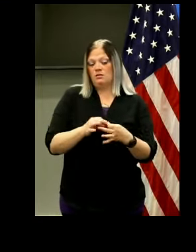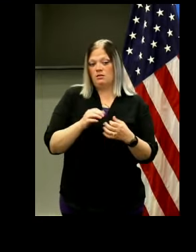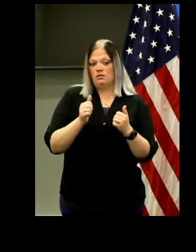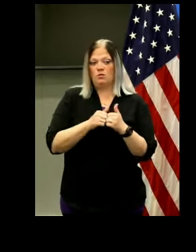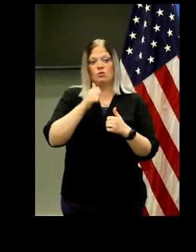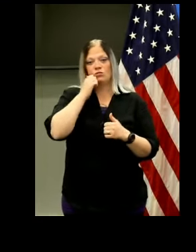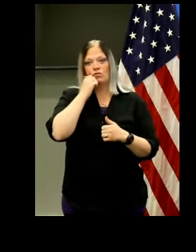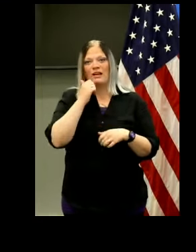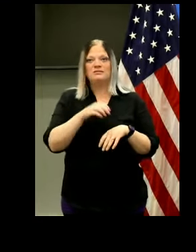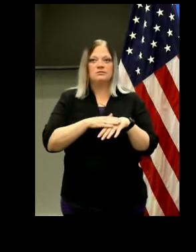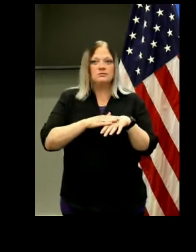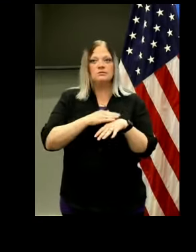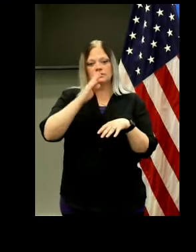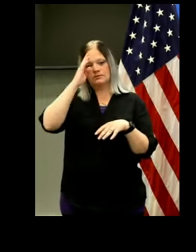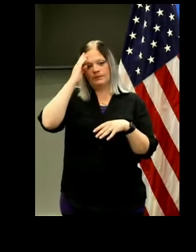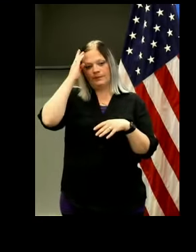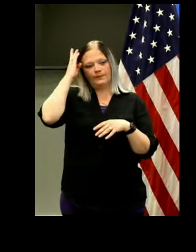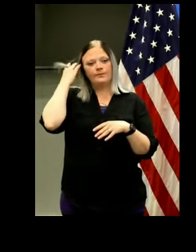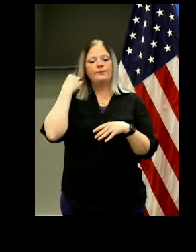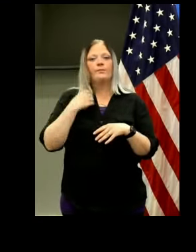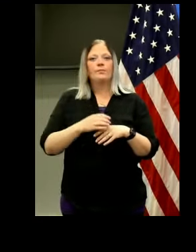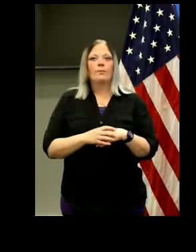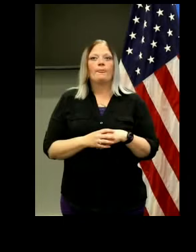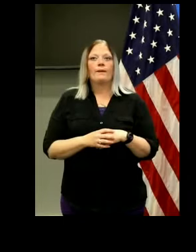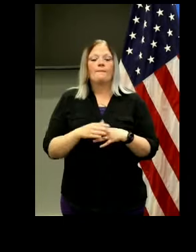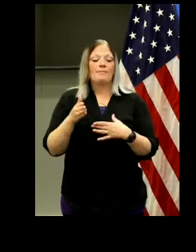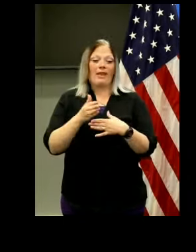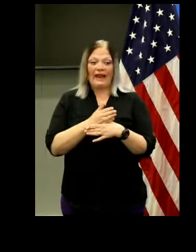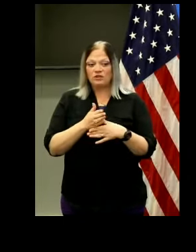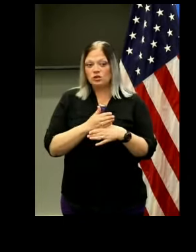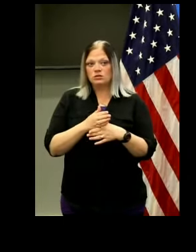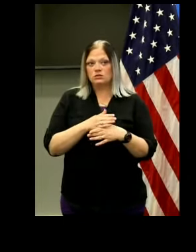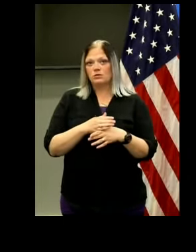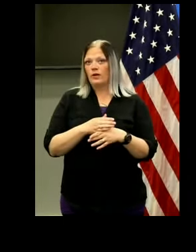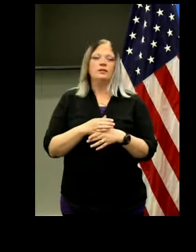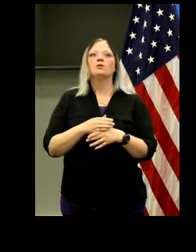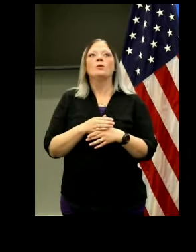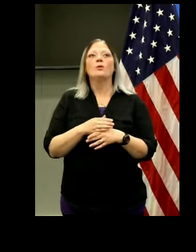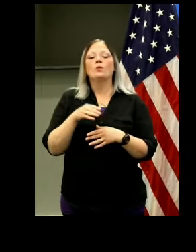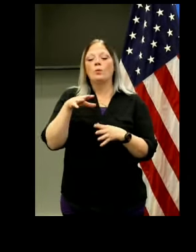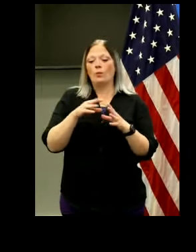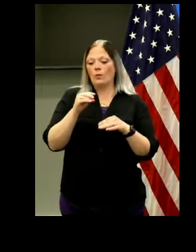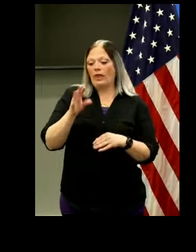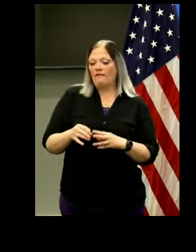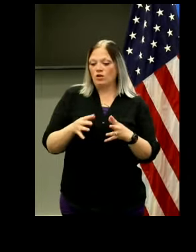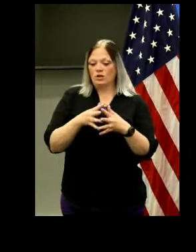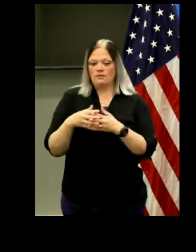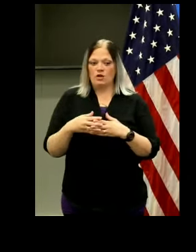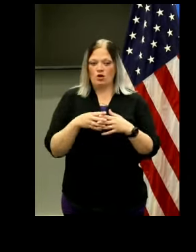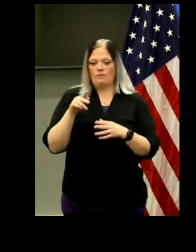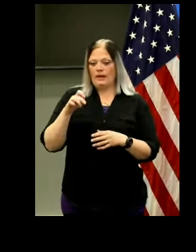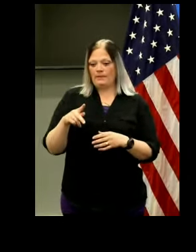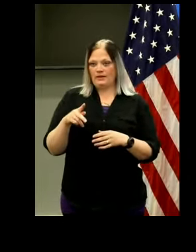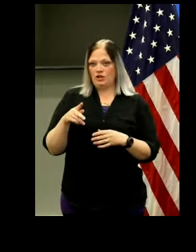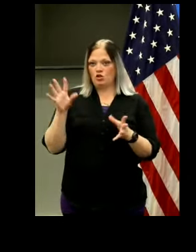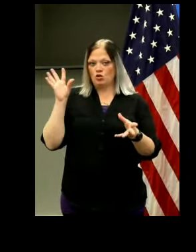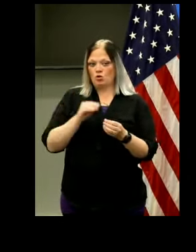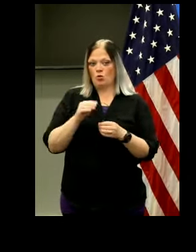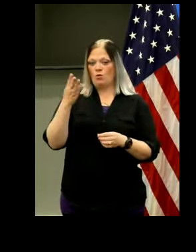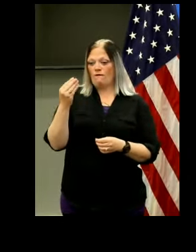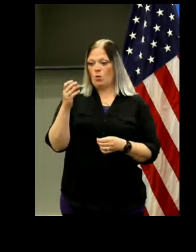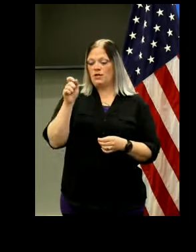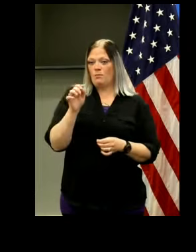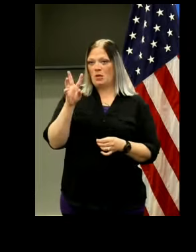and ethnicity. And the population of African Americans in Erie County is